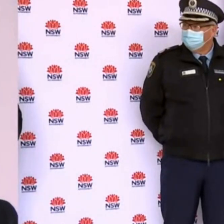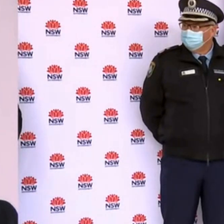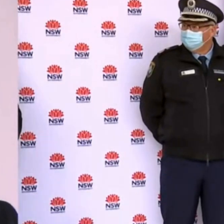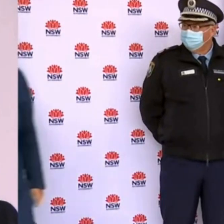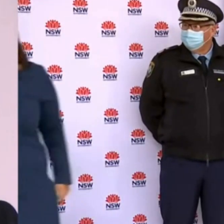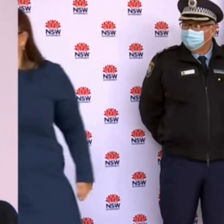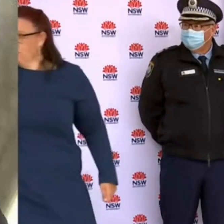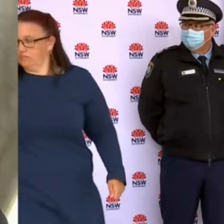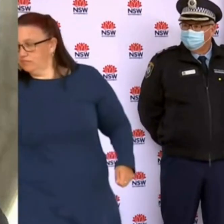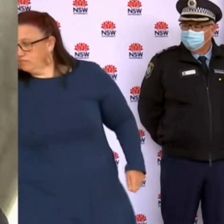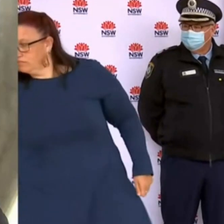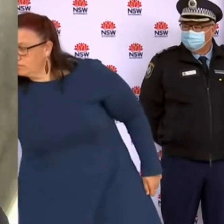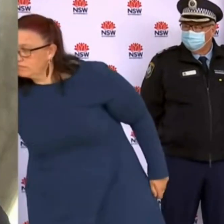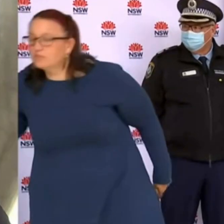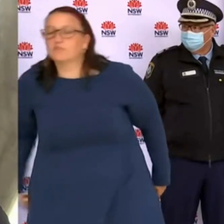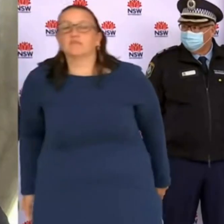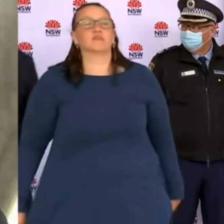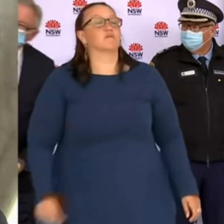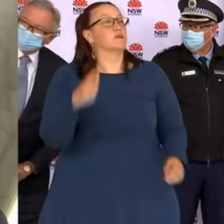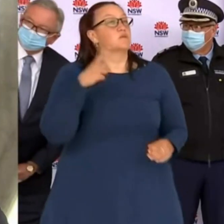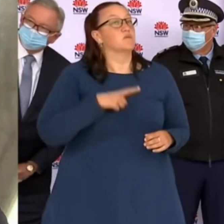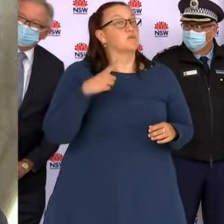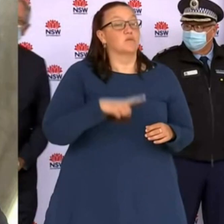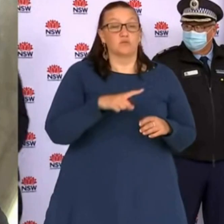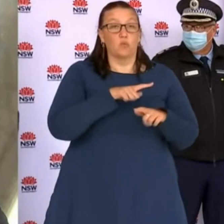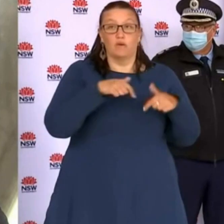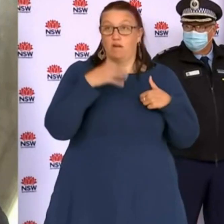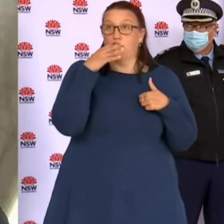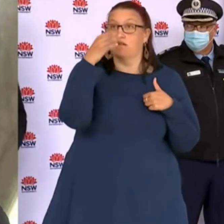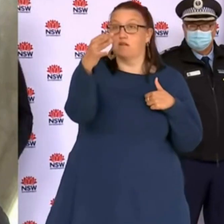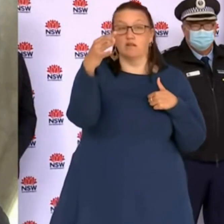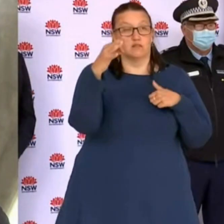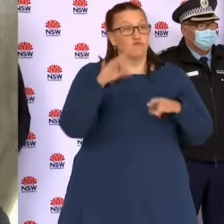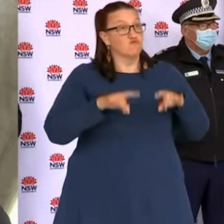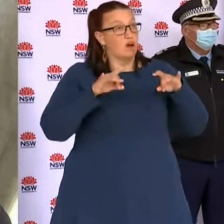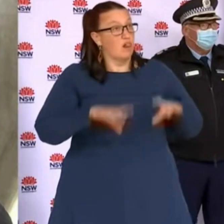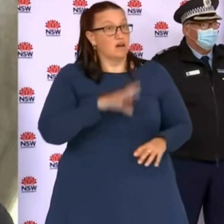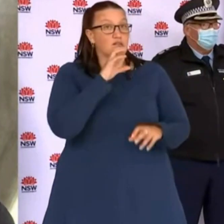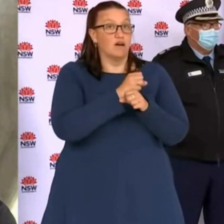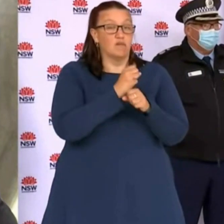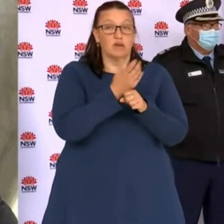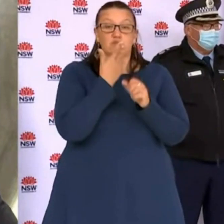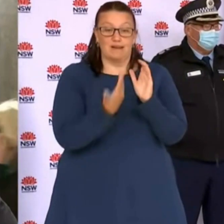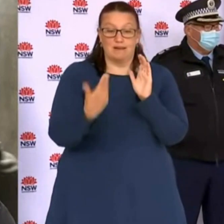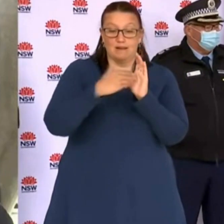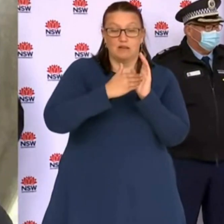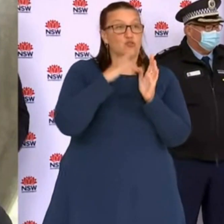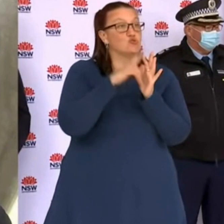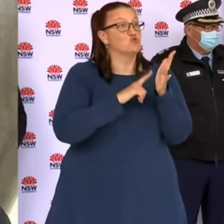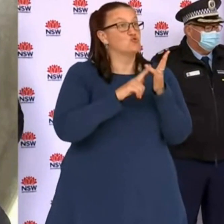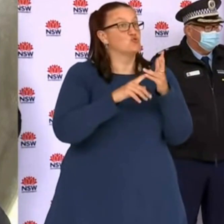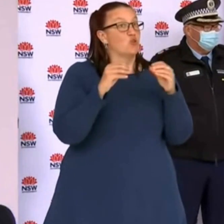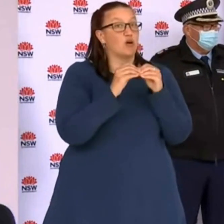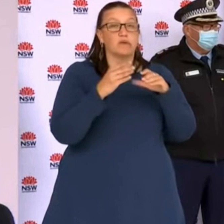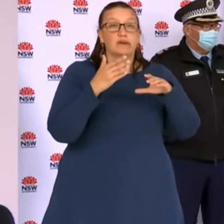will your government do to support casual workers and staff who have been stood down as a result of your lockdown? Well, can I confirm that the